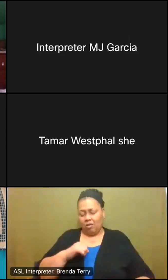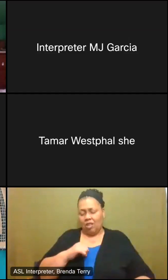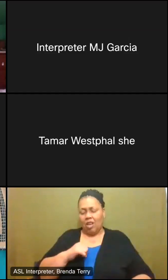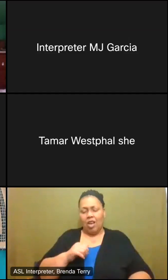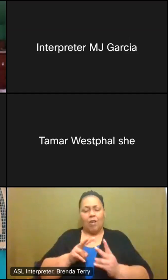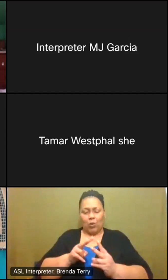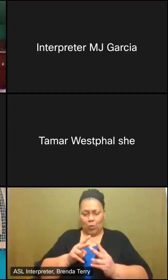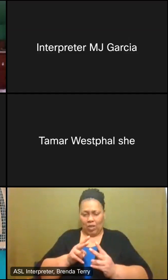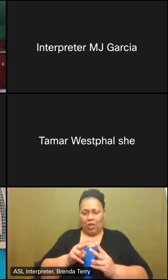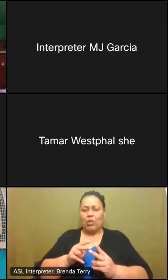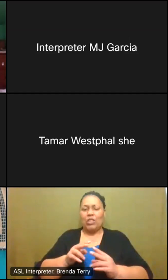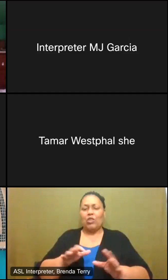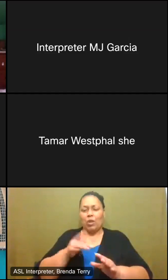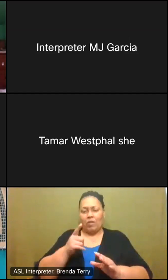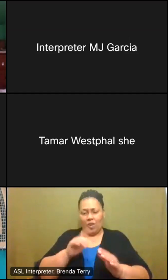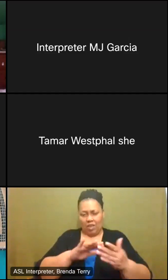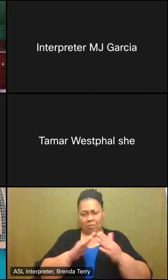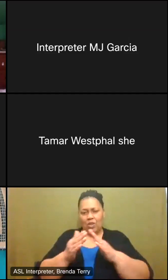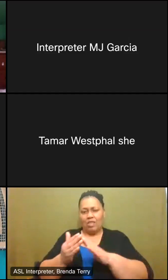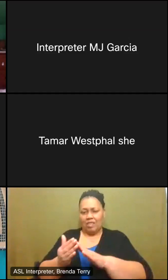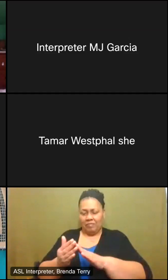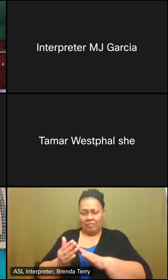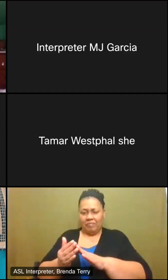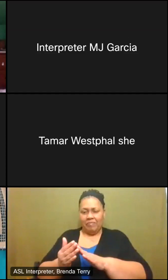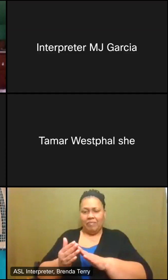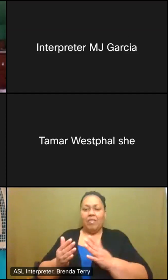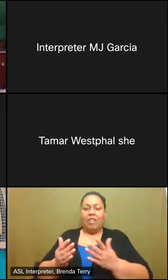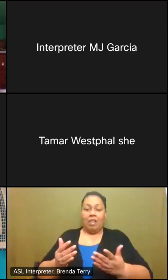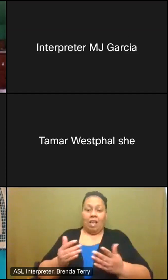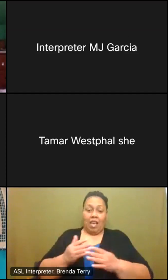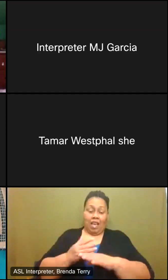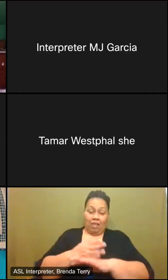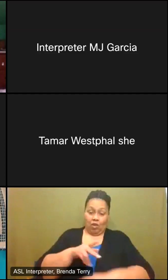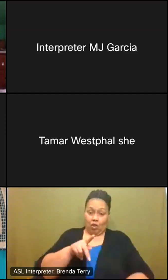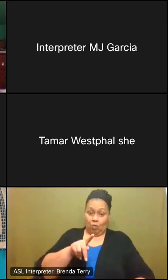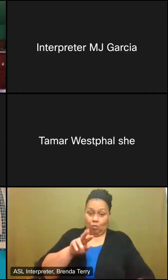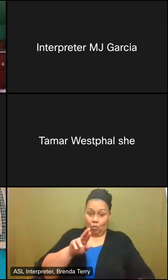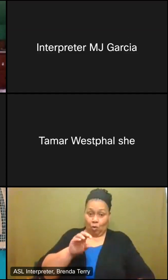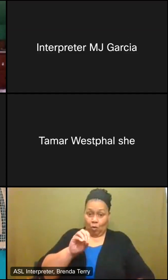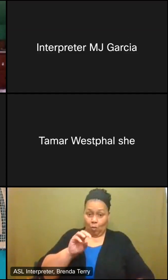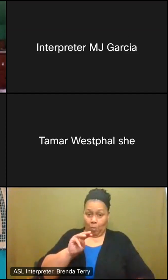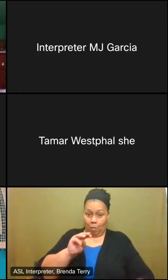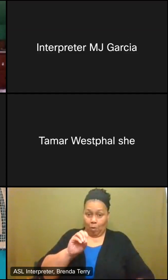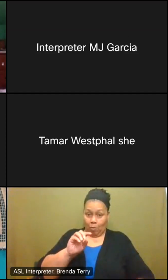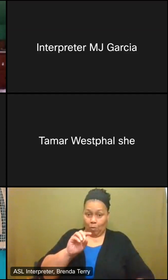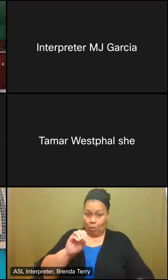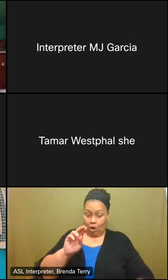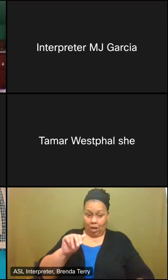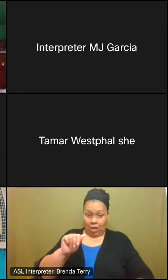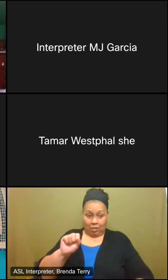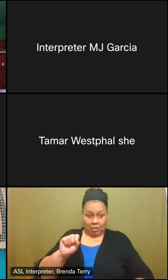those things for our community. After Promotoras, I feel so empowered, and